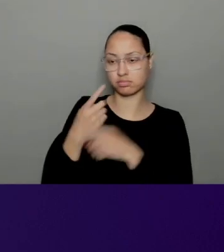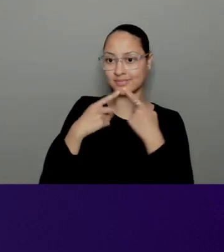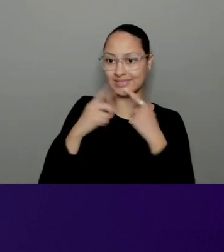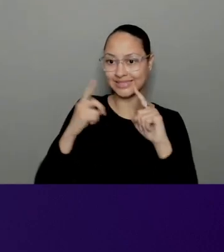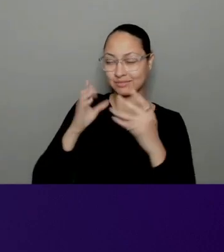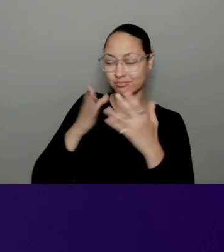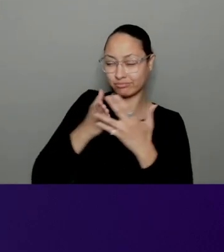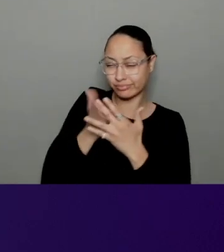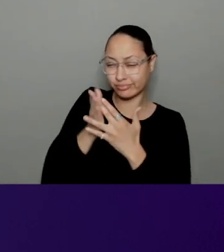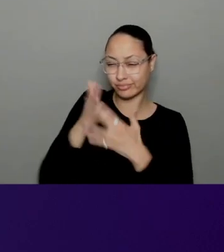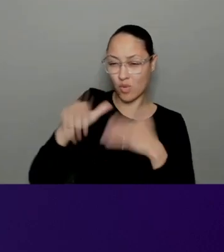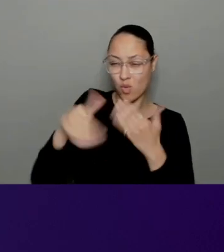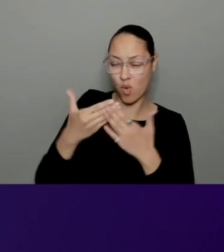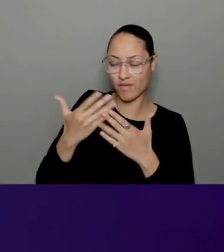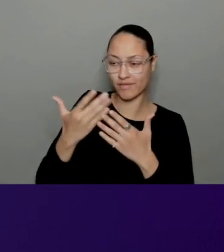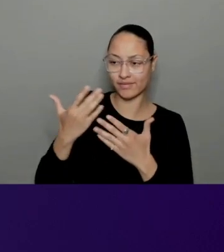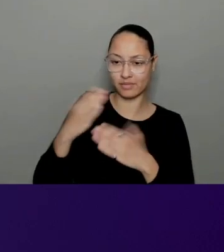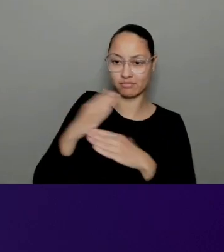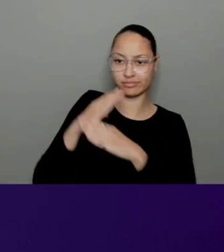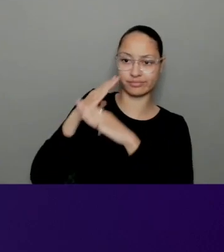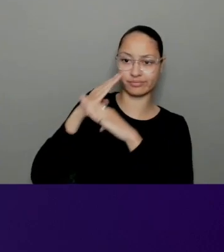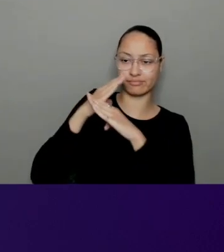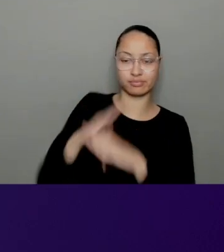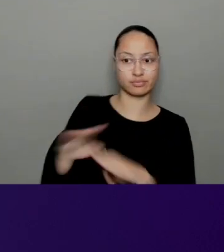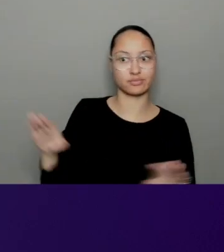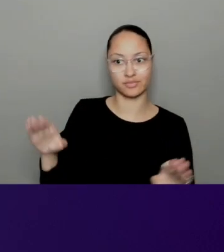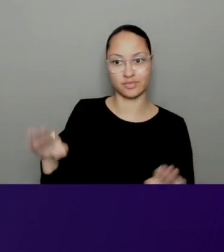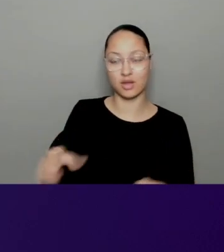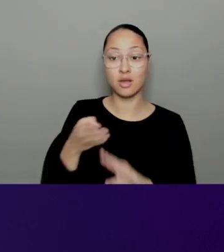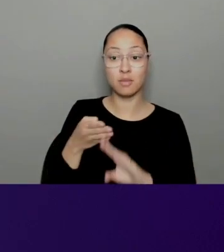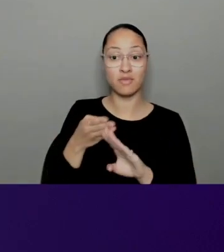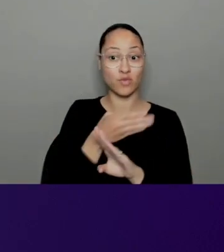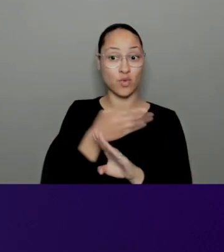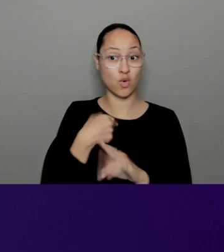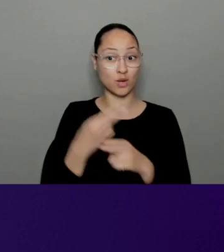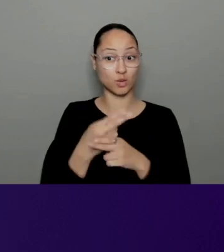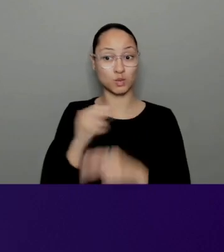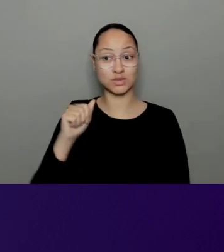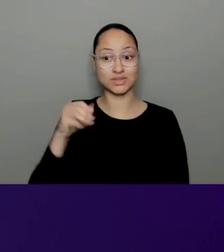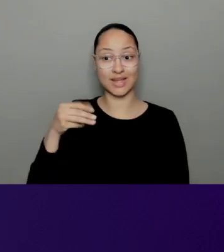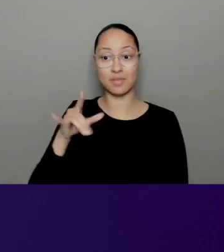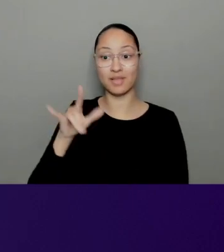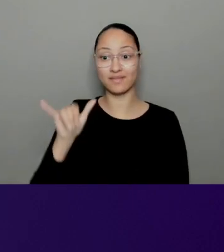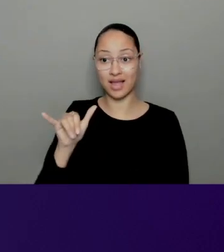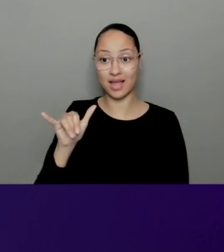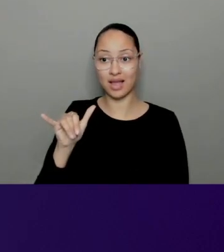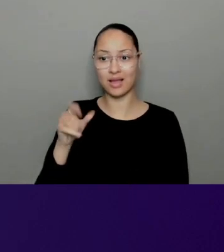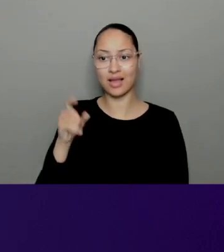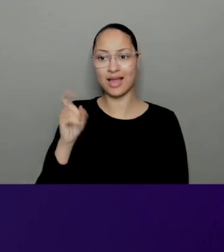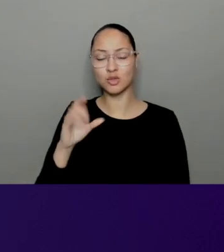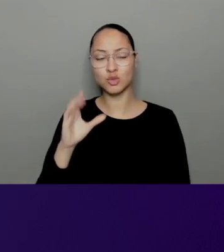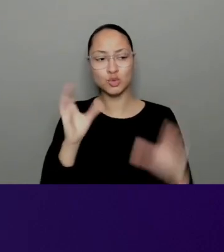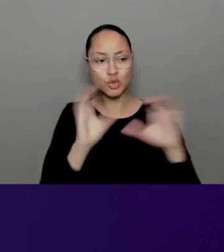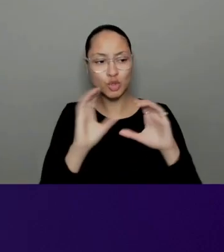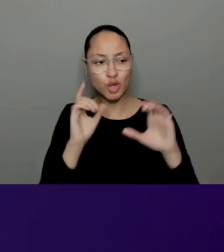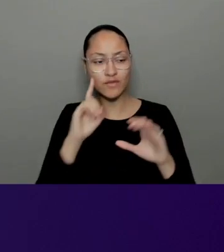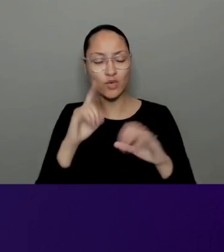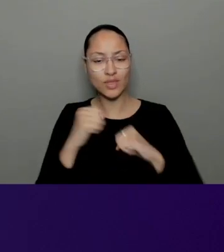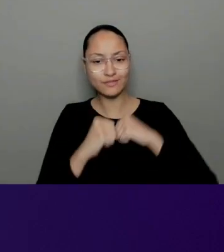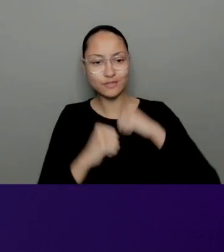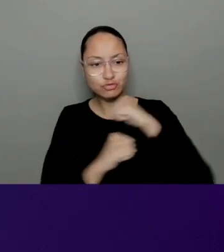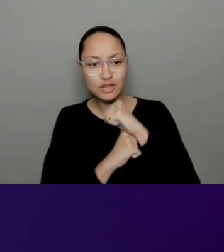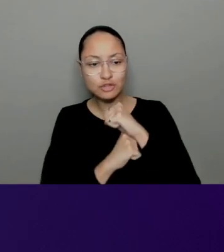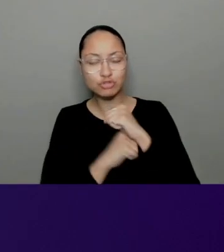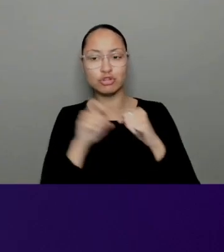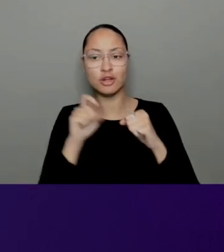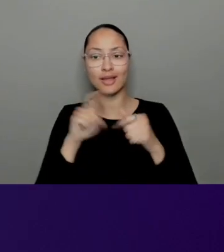me using Amplify, I had to go define my complete infrastructure. I had to deploy them. I